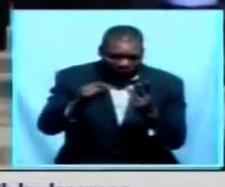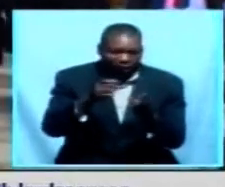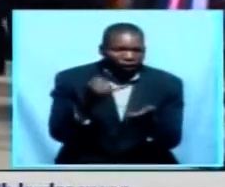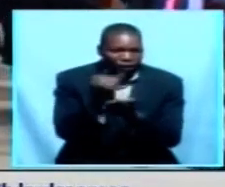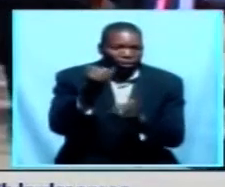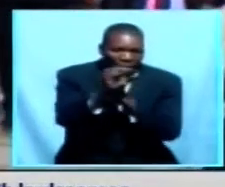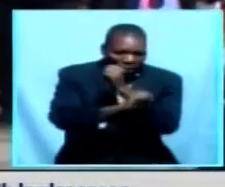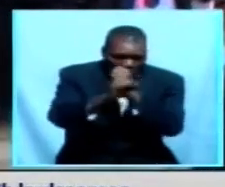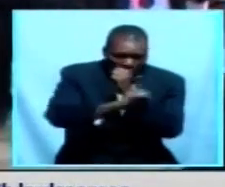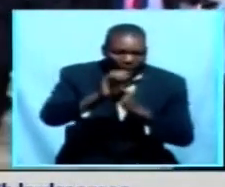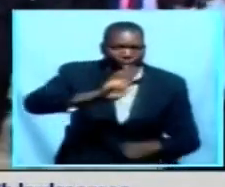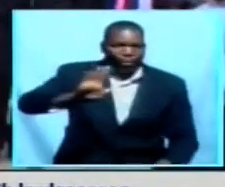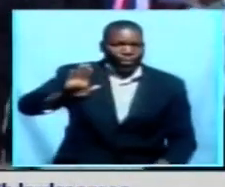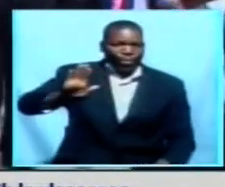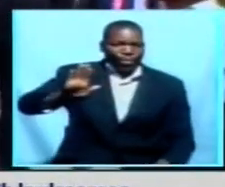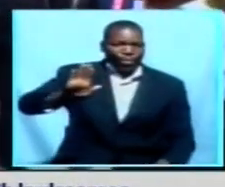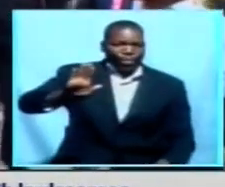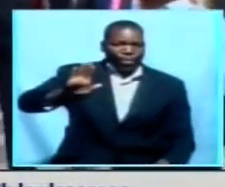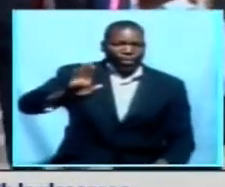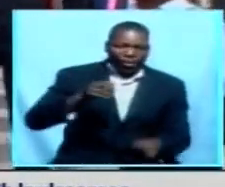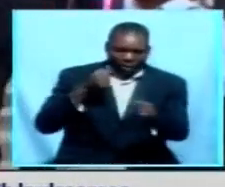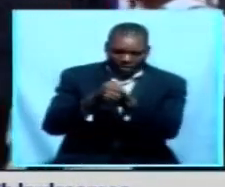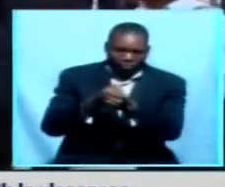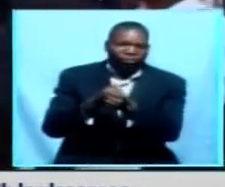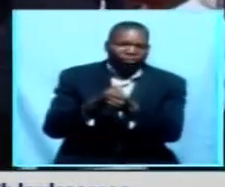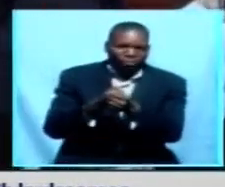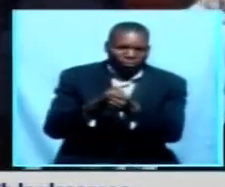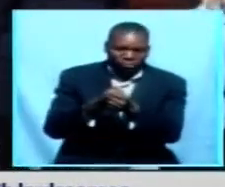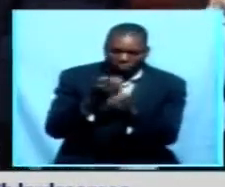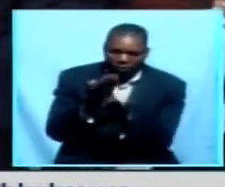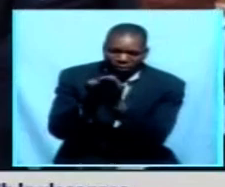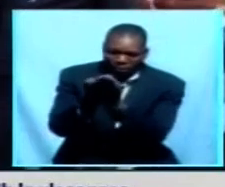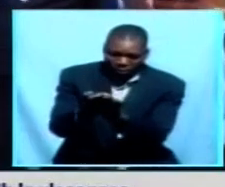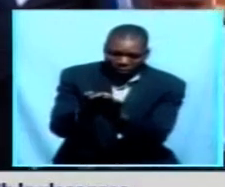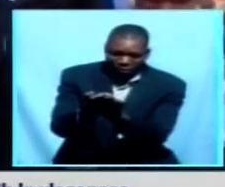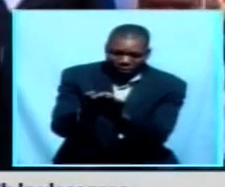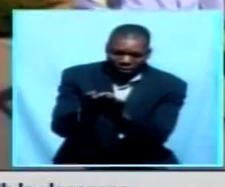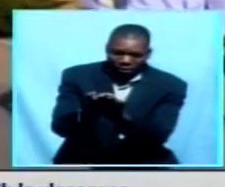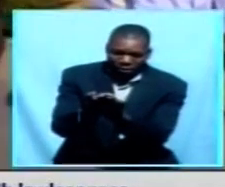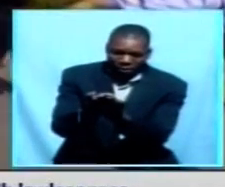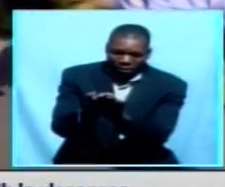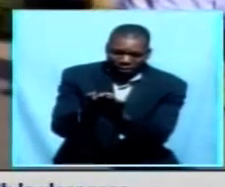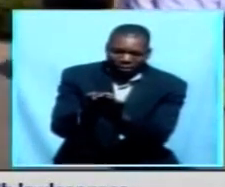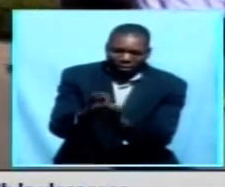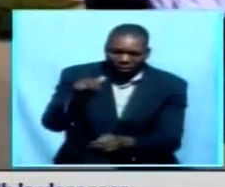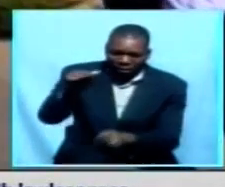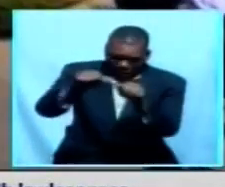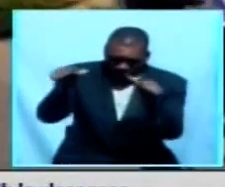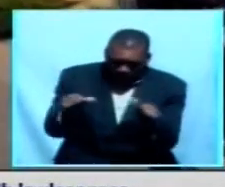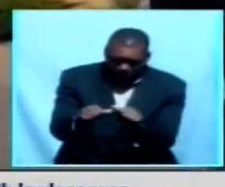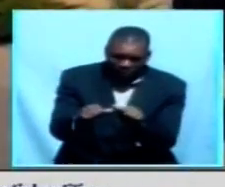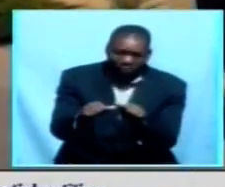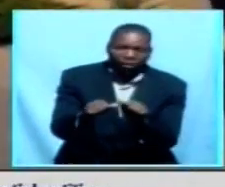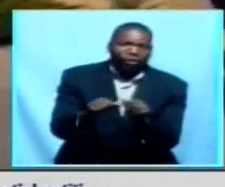This is according to the affidavit in support of the ex parte summons for an order to join the Attorney General to the proceedings.